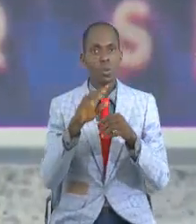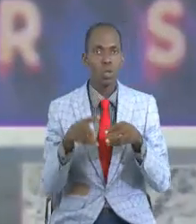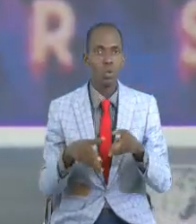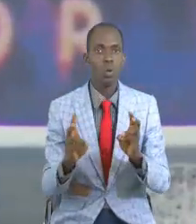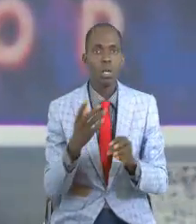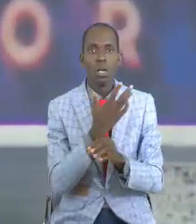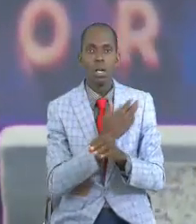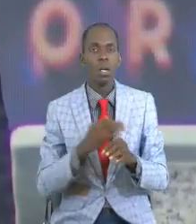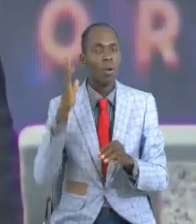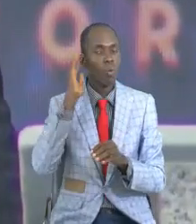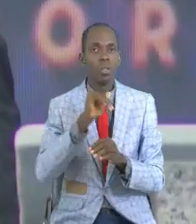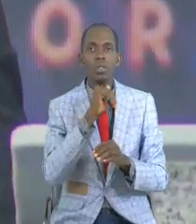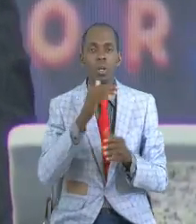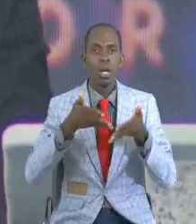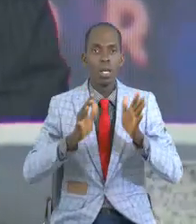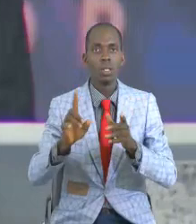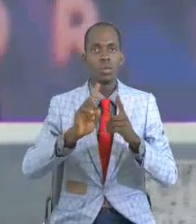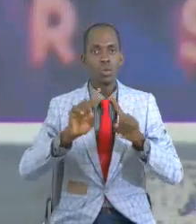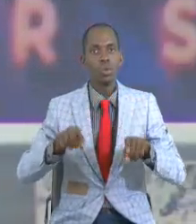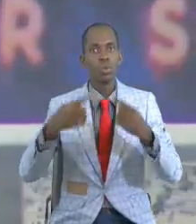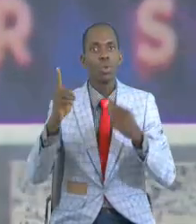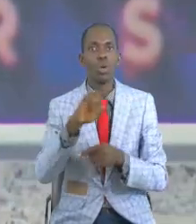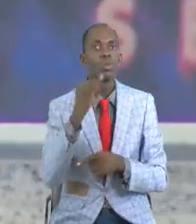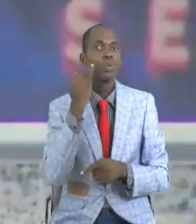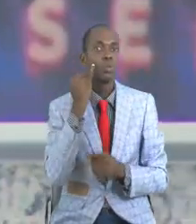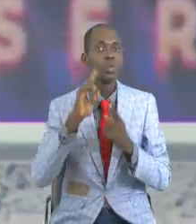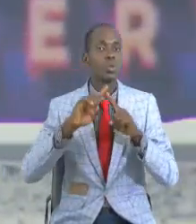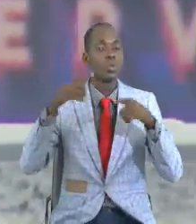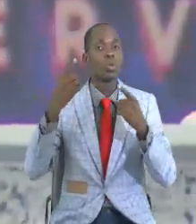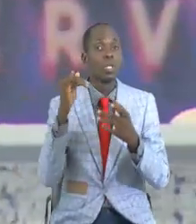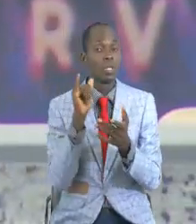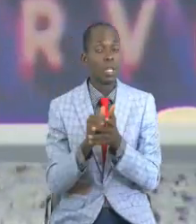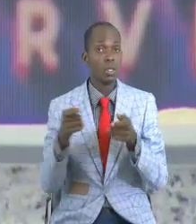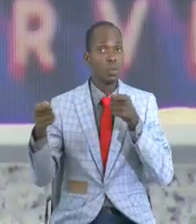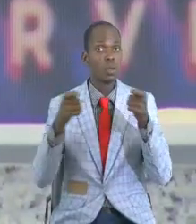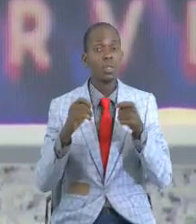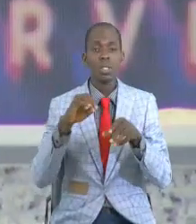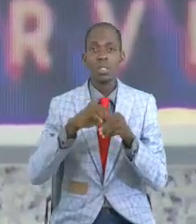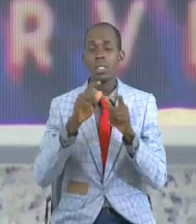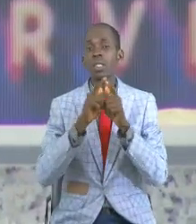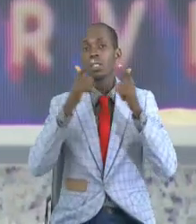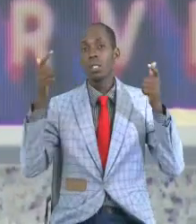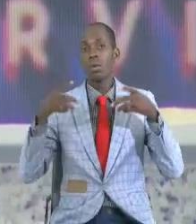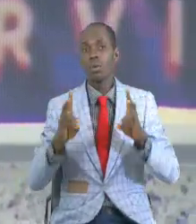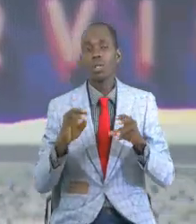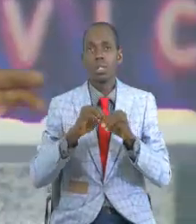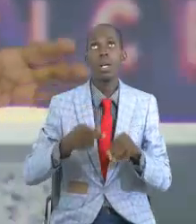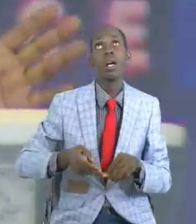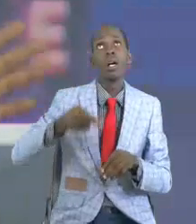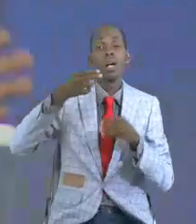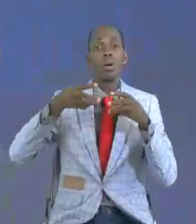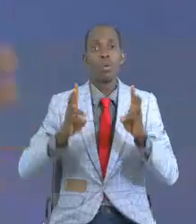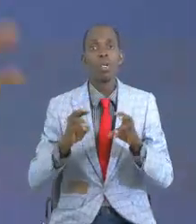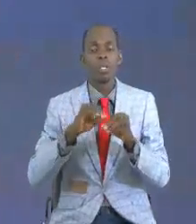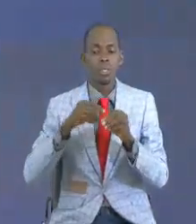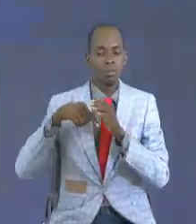not allow you to go where you ought to go. That dominion in a greater sense, in a higher sense, in a deeper